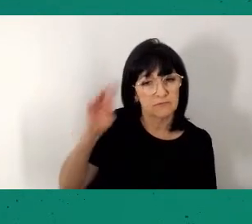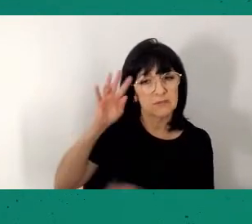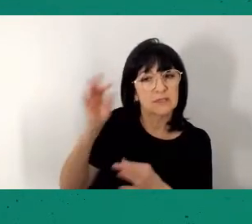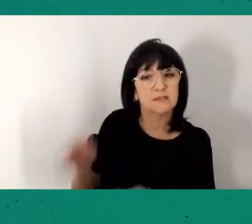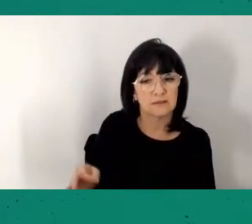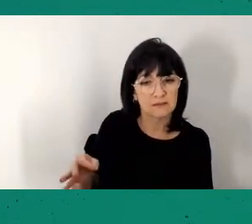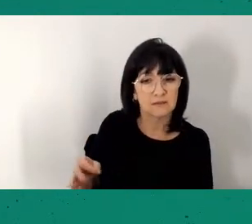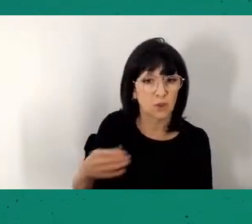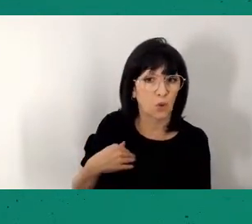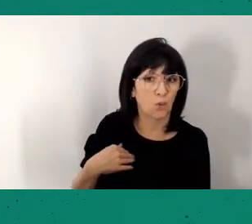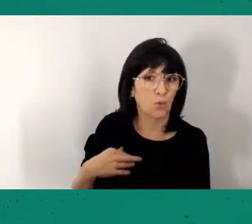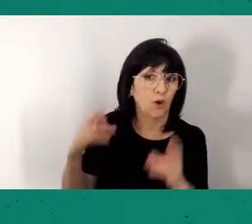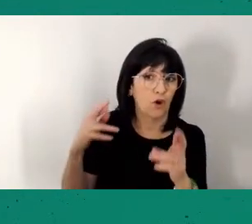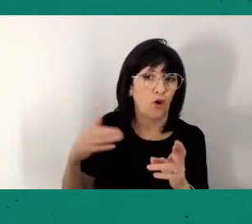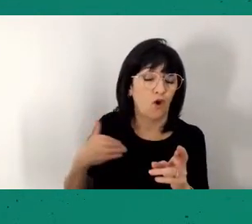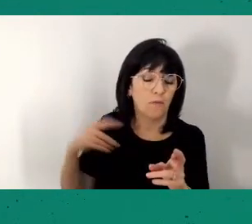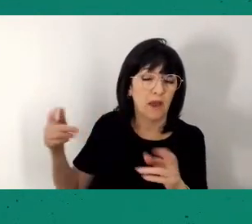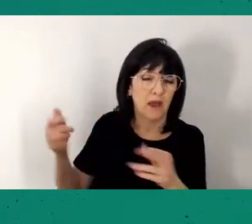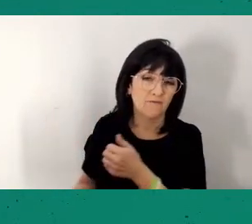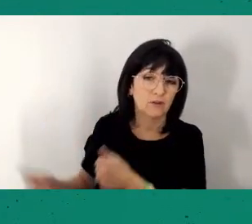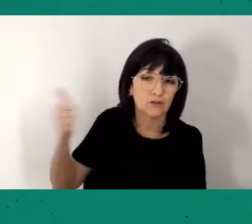son, on to talk about his father's